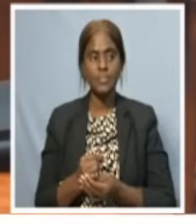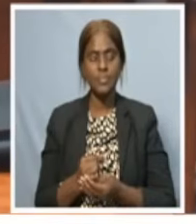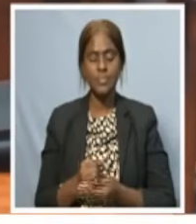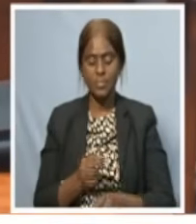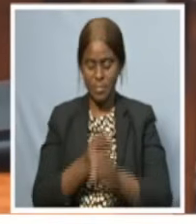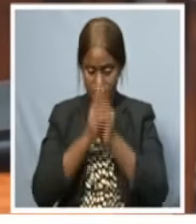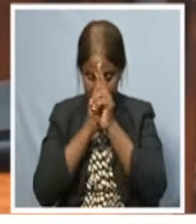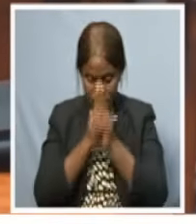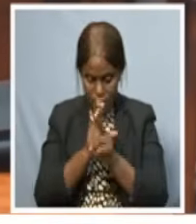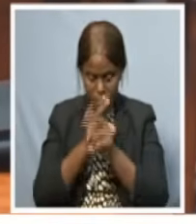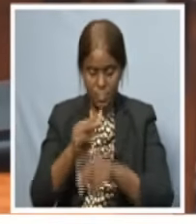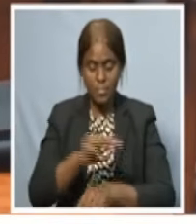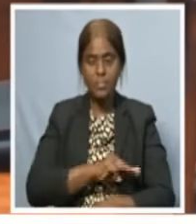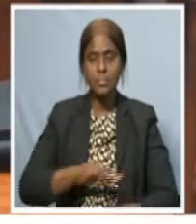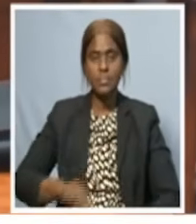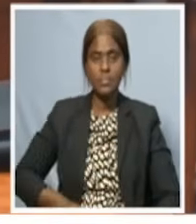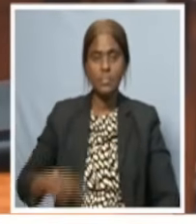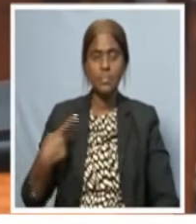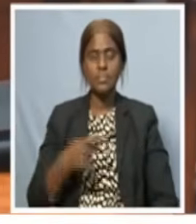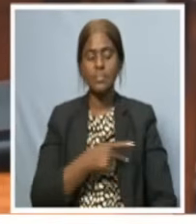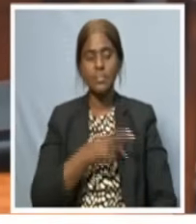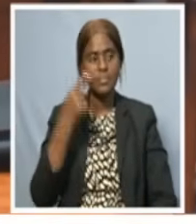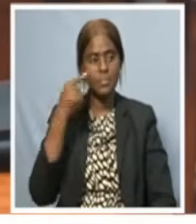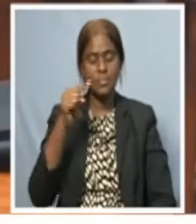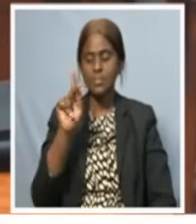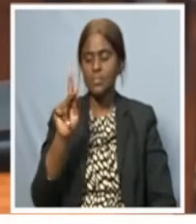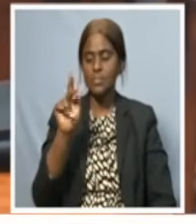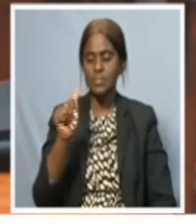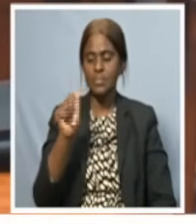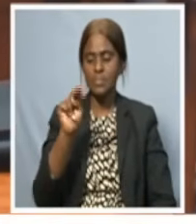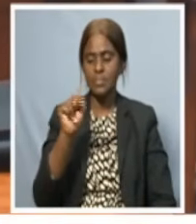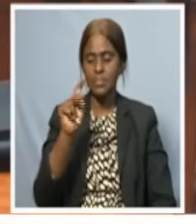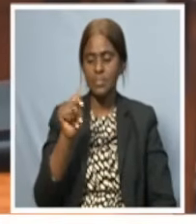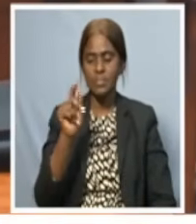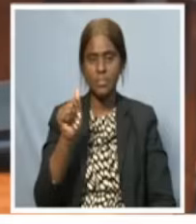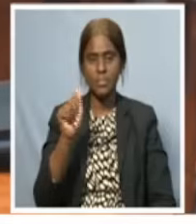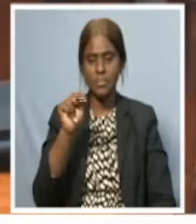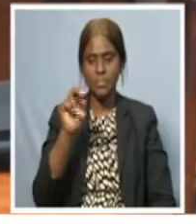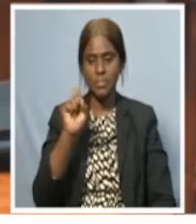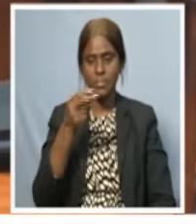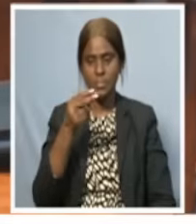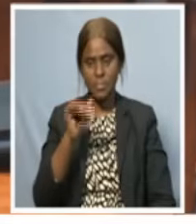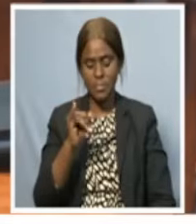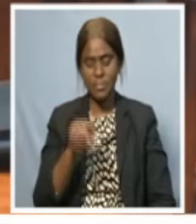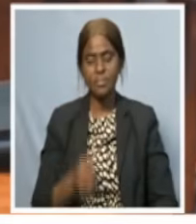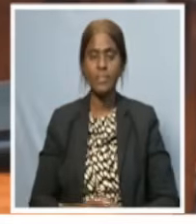The Honorable Member for Kantanshi.